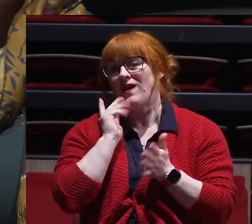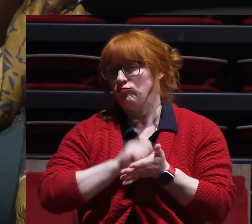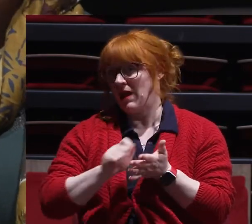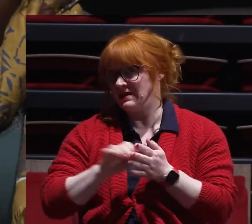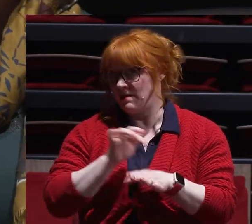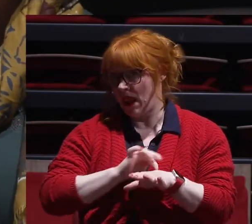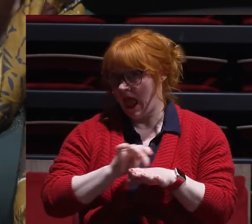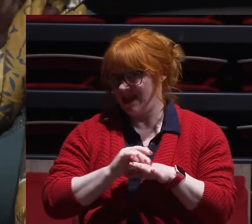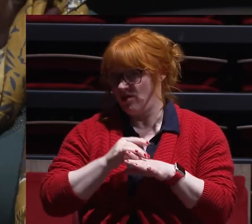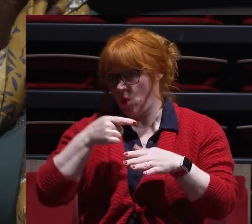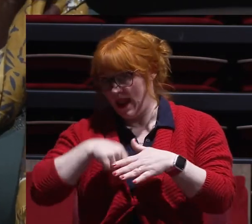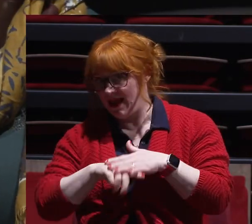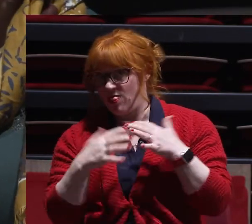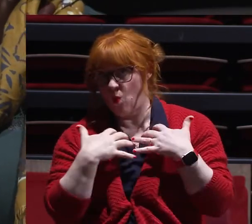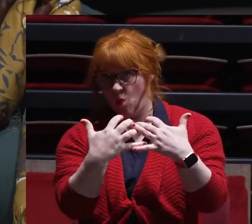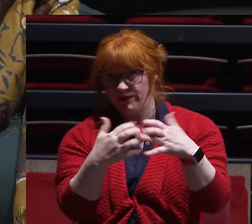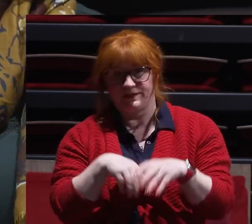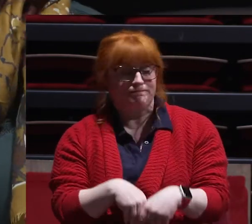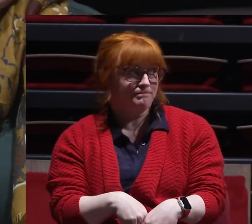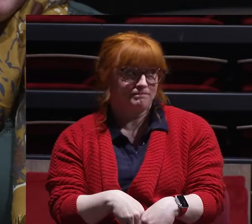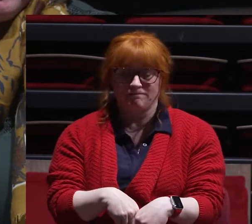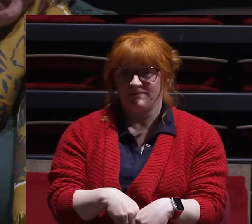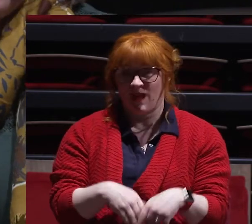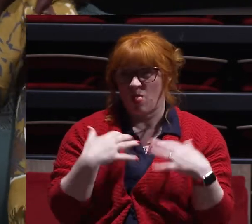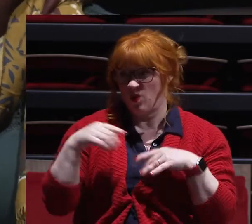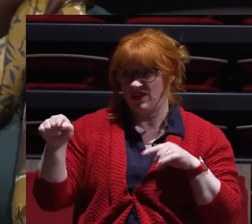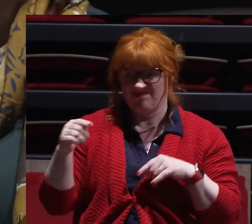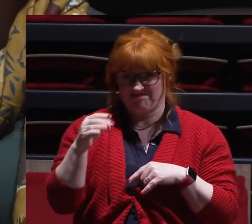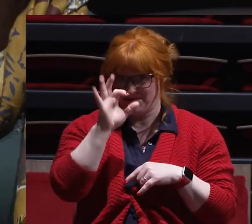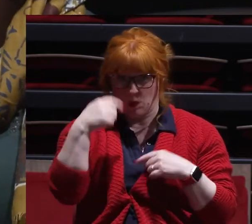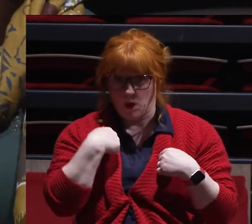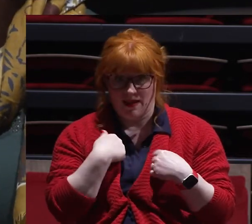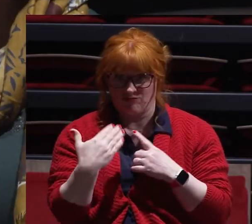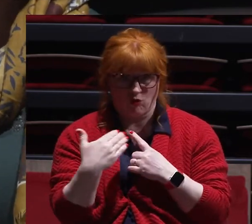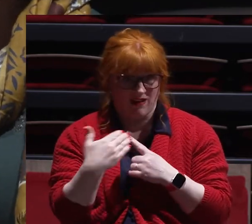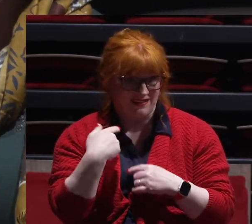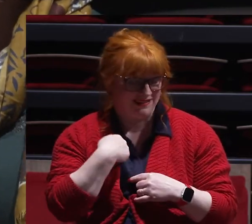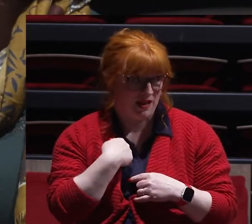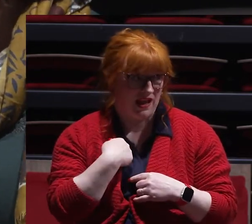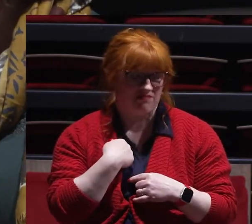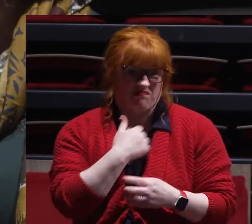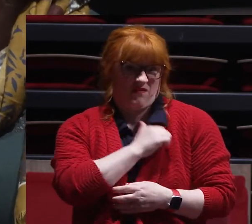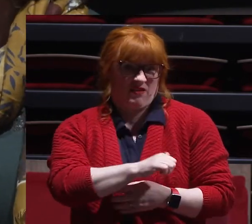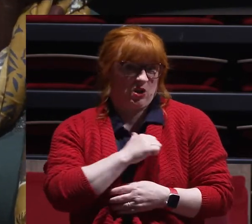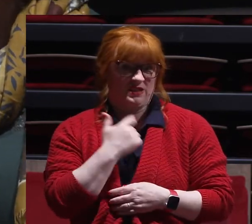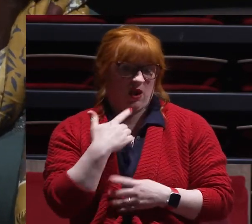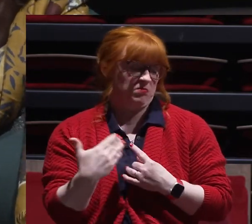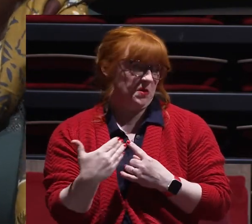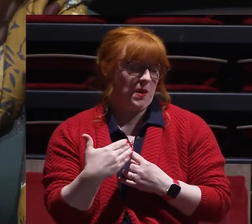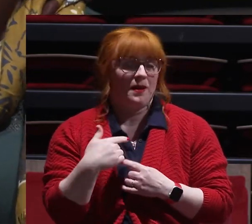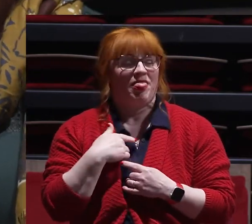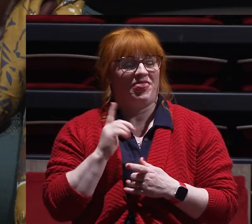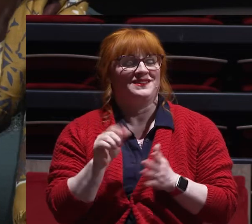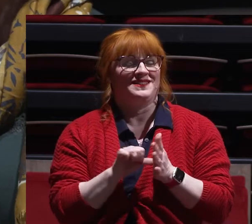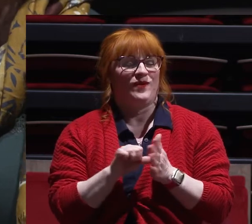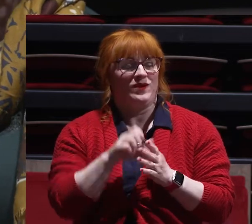mean, it's really hard as a writer sitting in an audience because people don't know who you are. And they're very honest